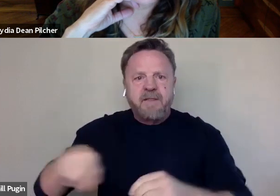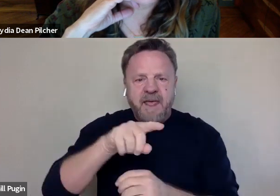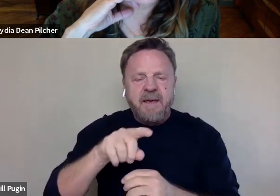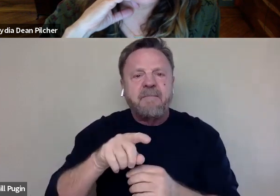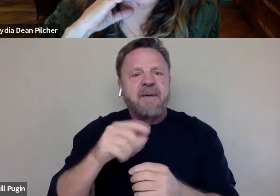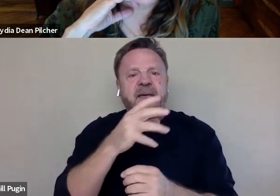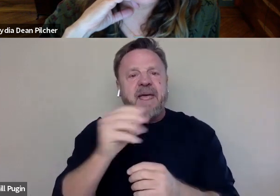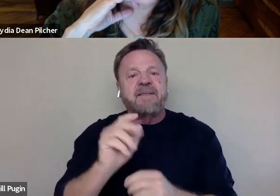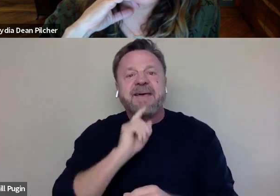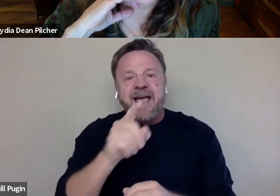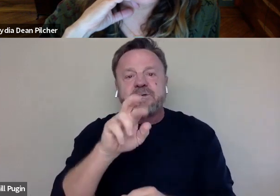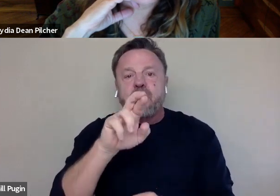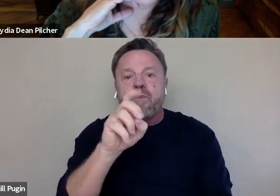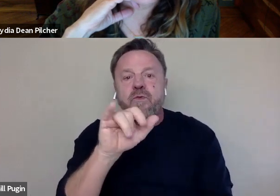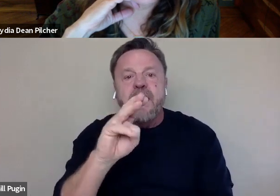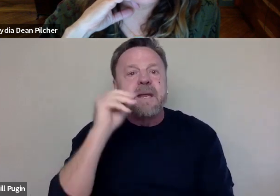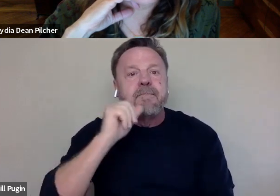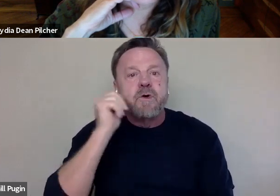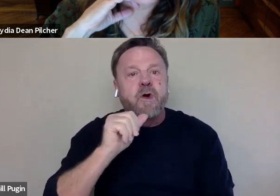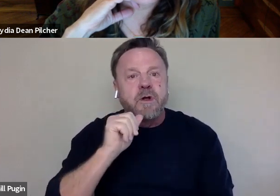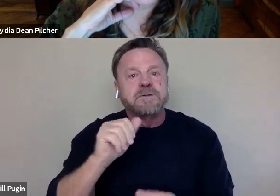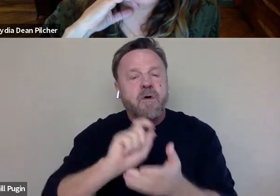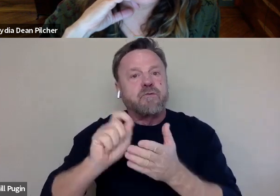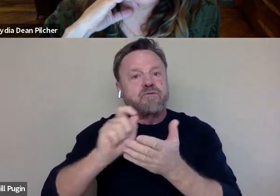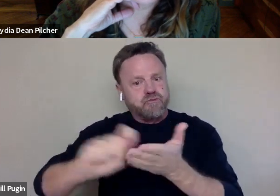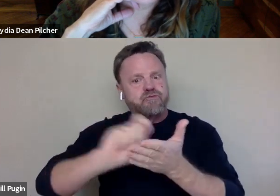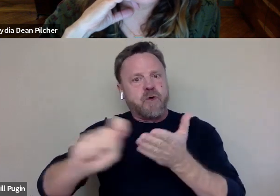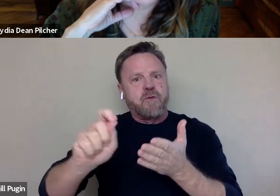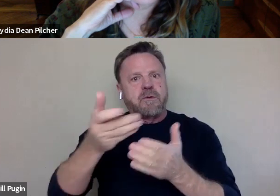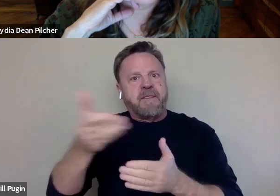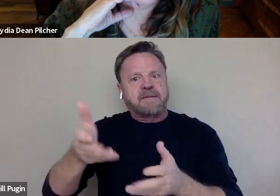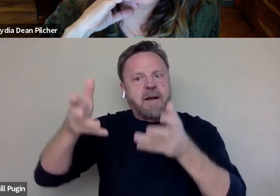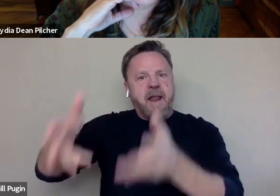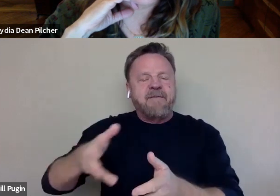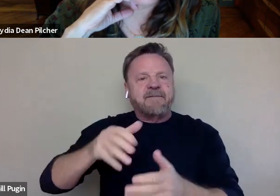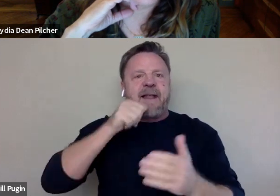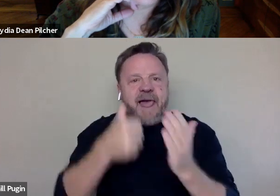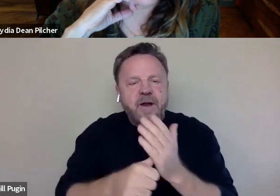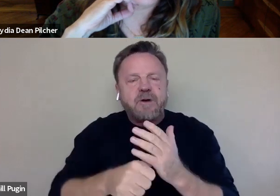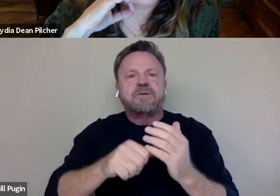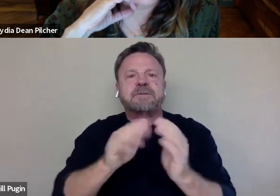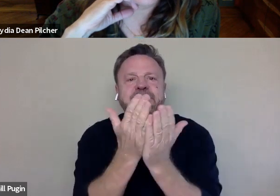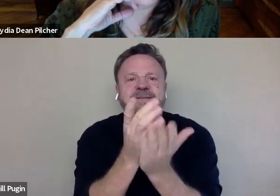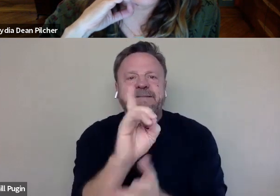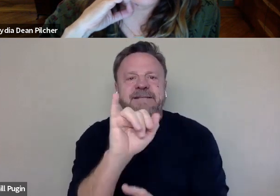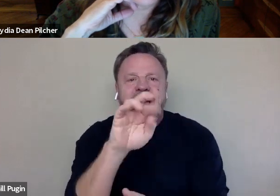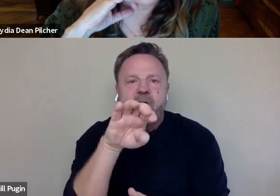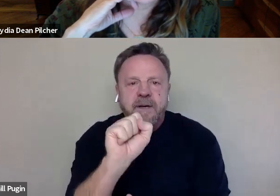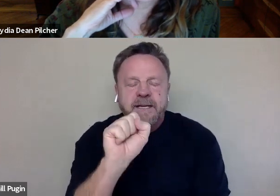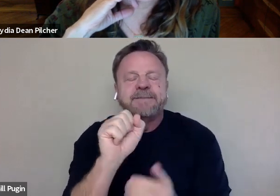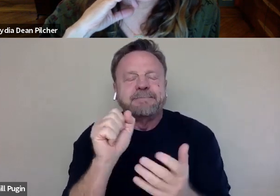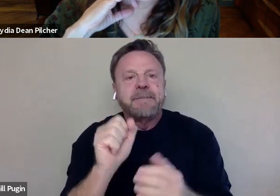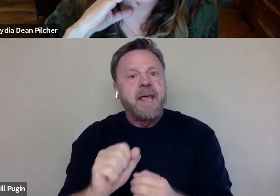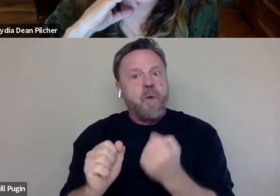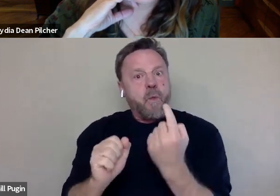the actual Radium Girls did also leave behind letters, diaries. And so one of those diaries is